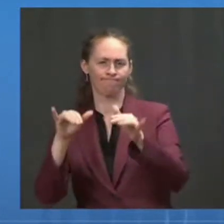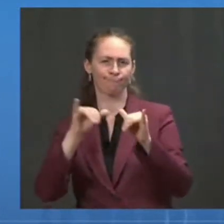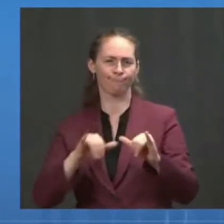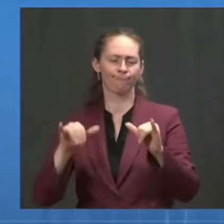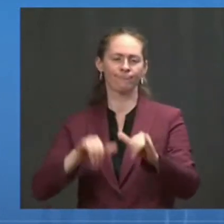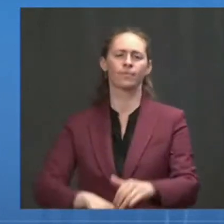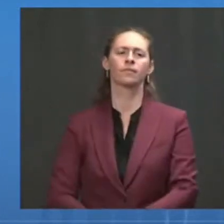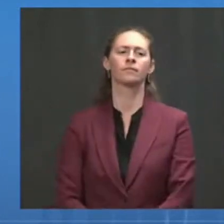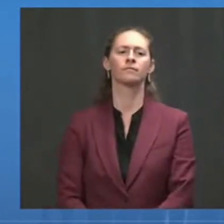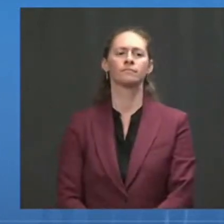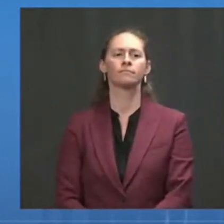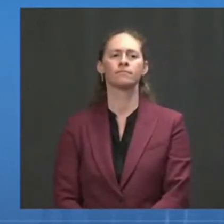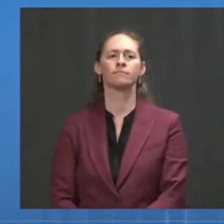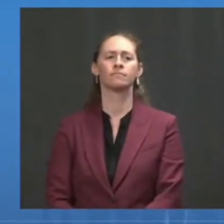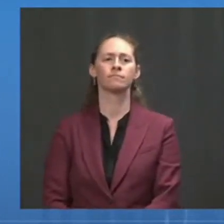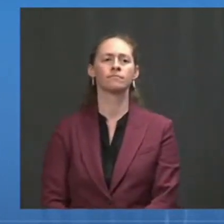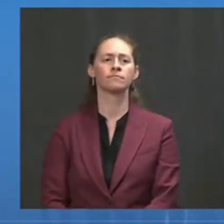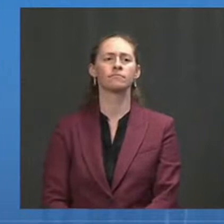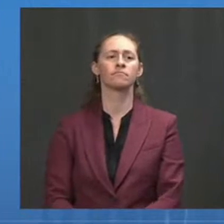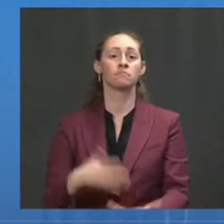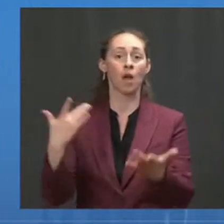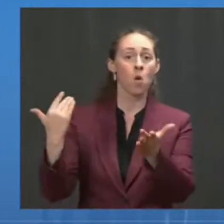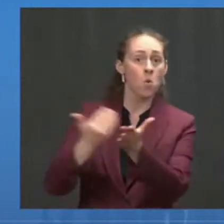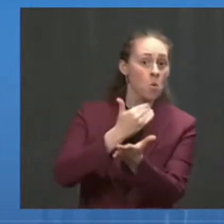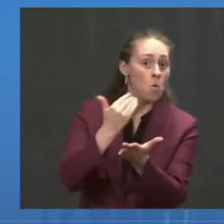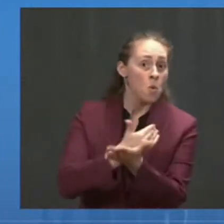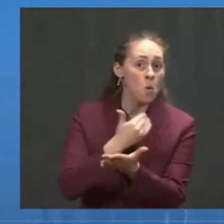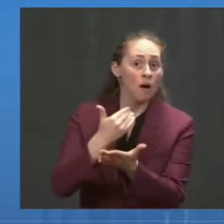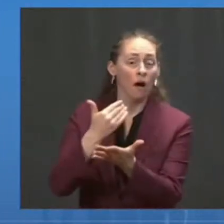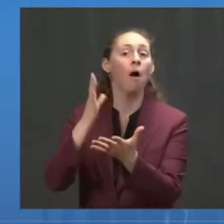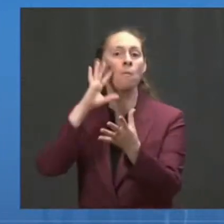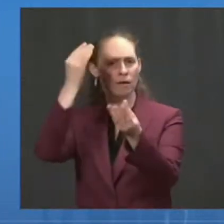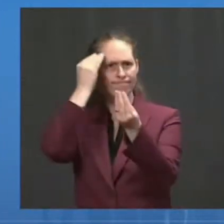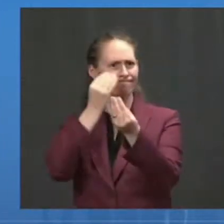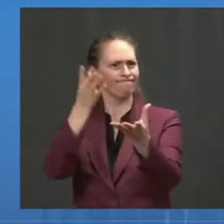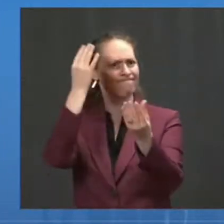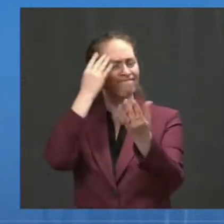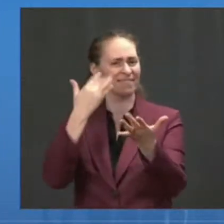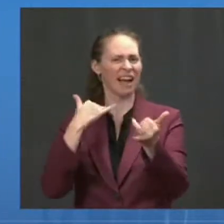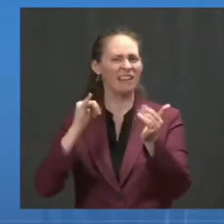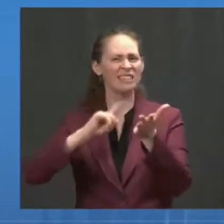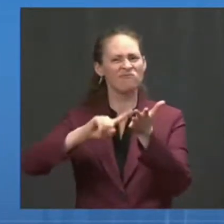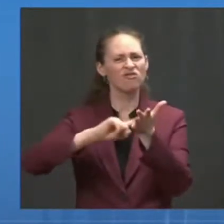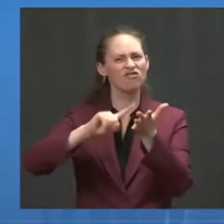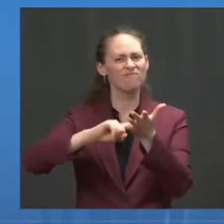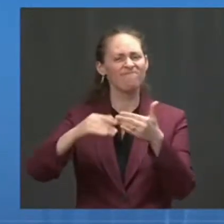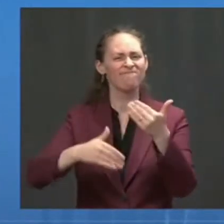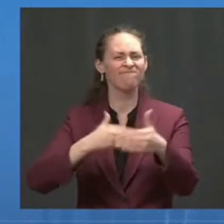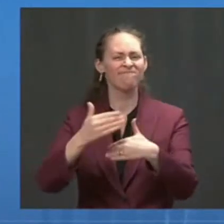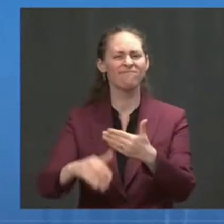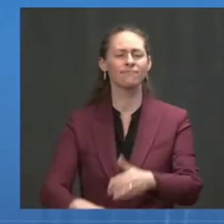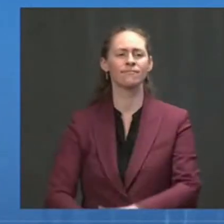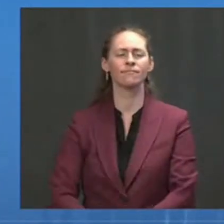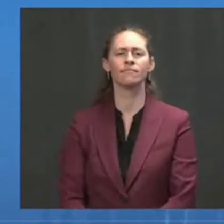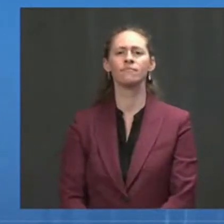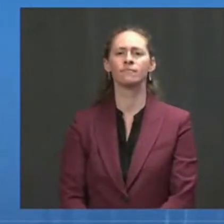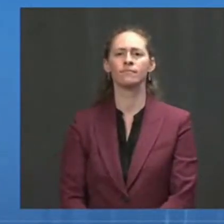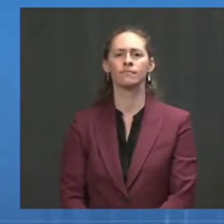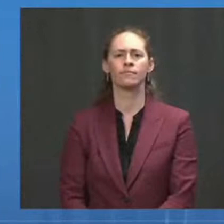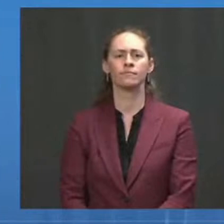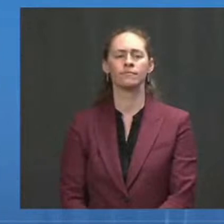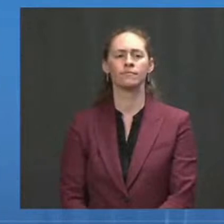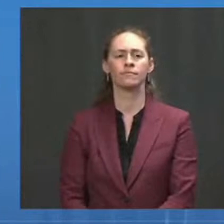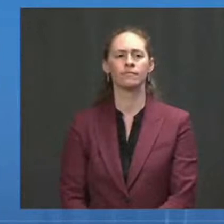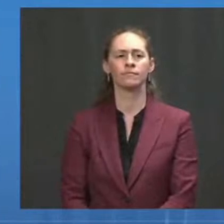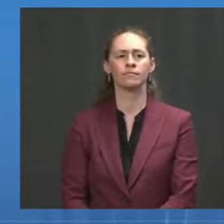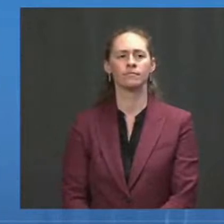more data to follow on that. You know, onto vaccination verification, there are a number of ways